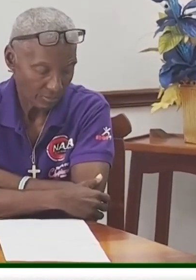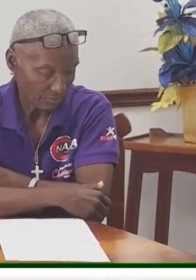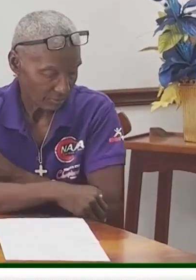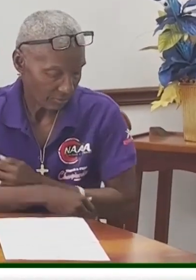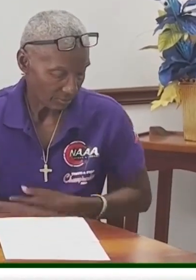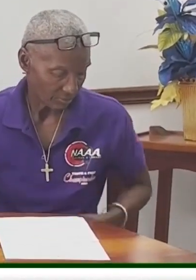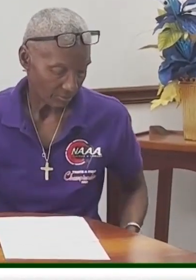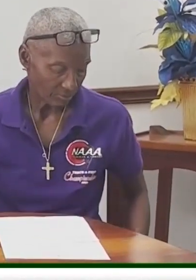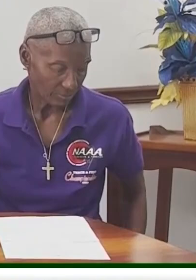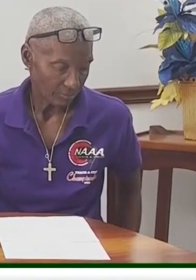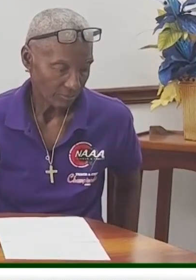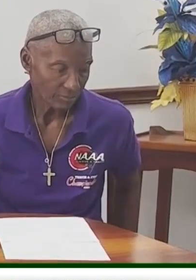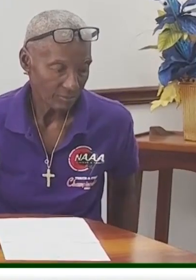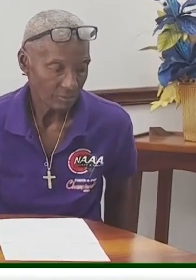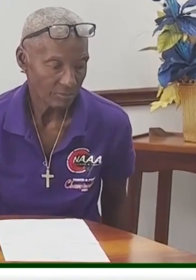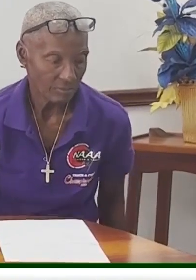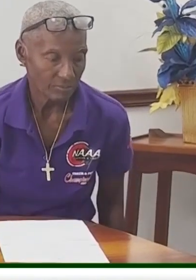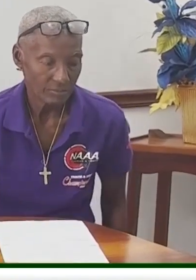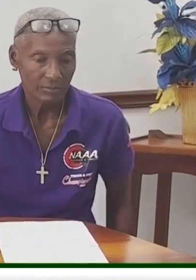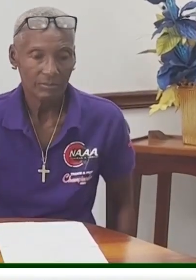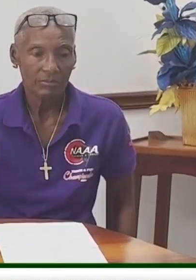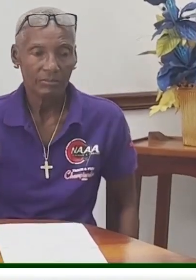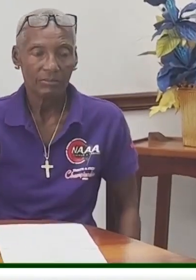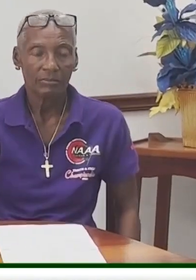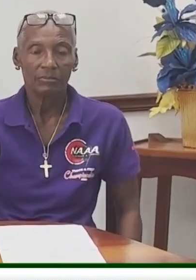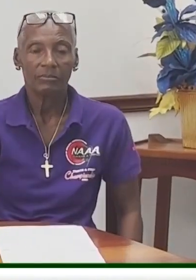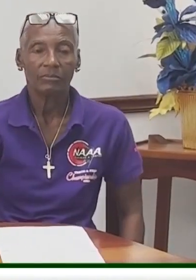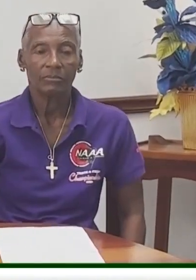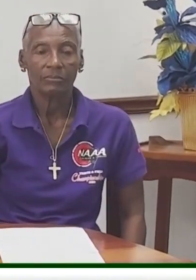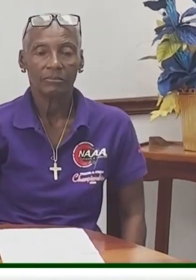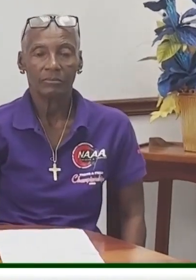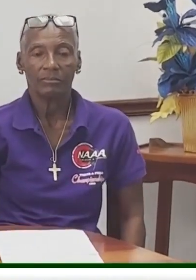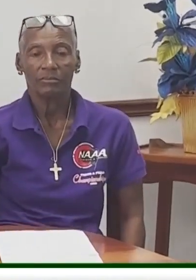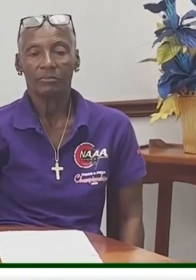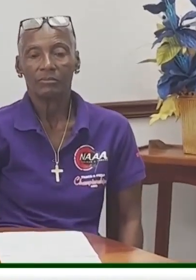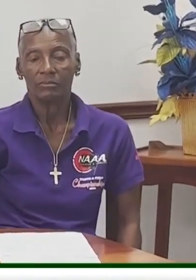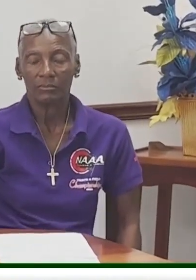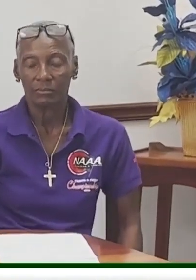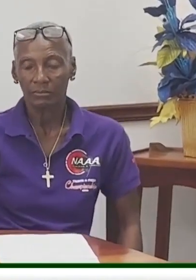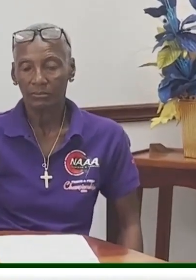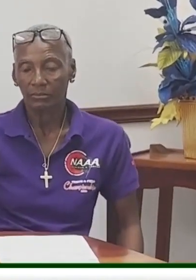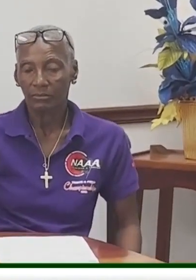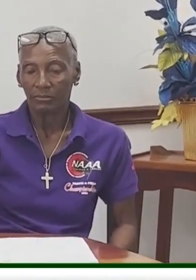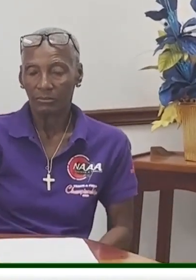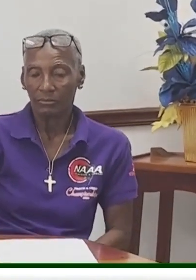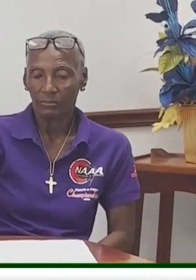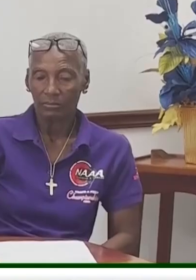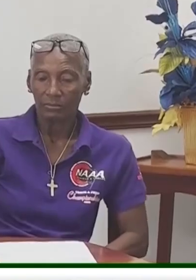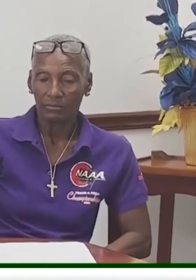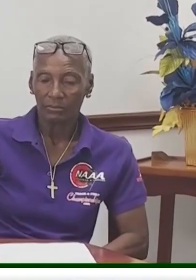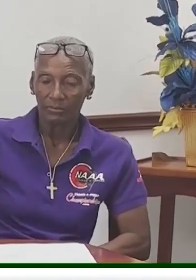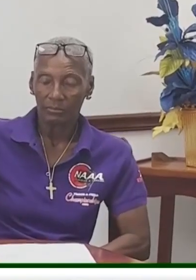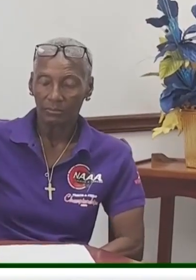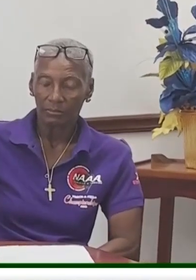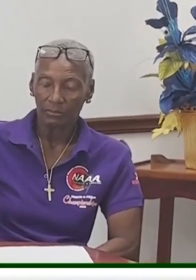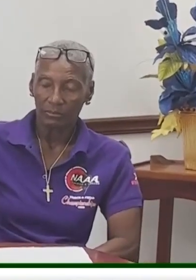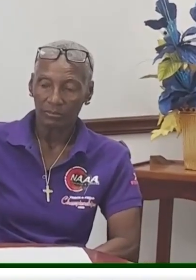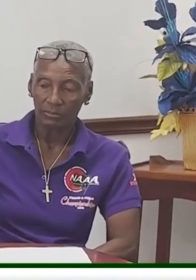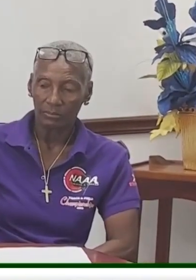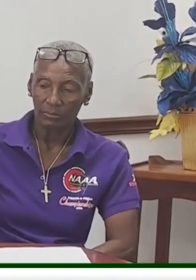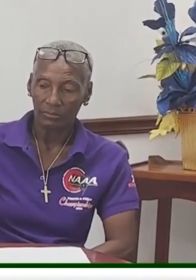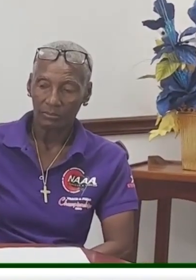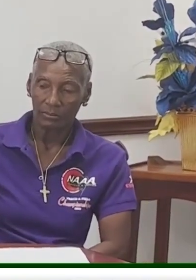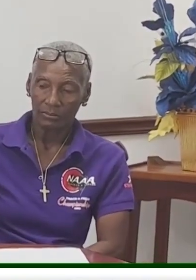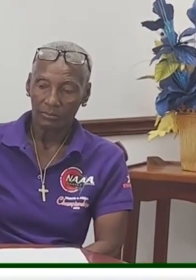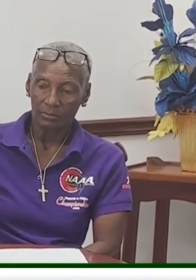Barbados. At present, we are discussing with our facilities partners the installation of javelin, long jump, and high jump